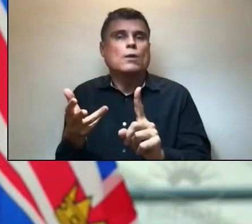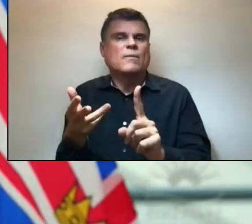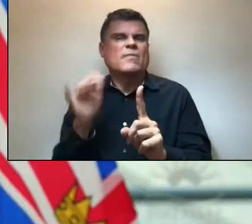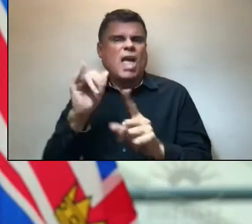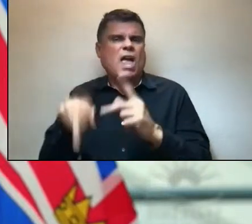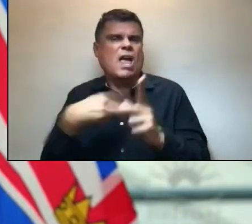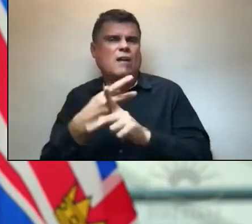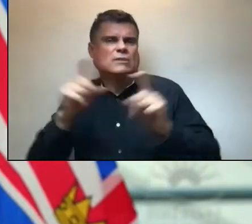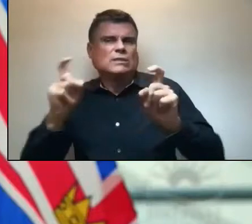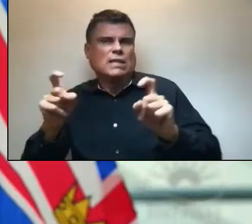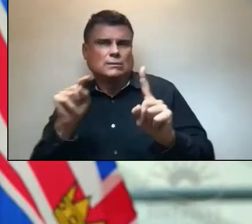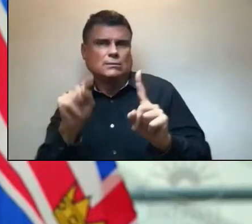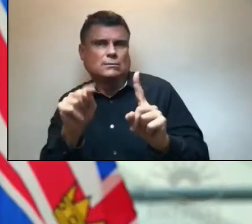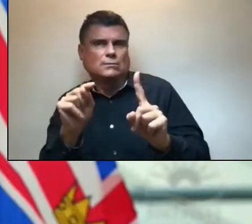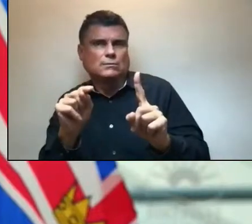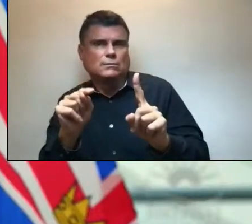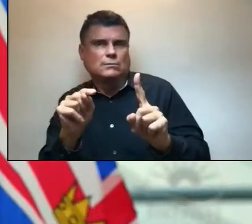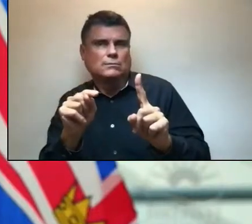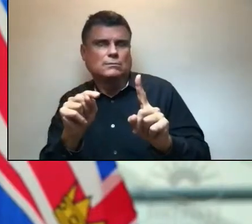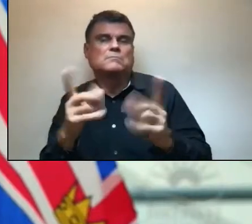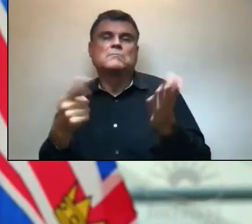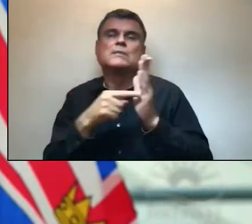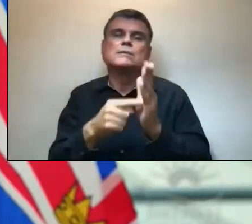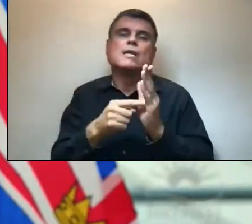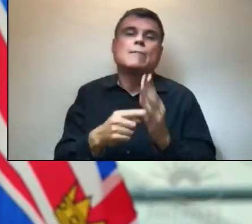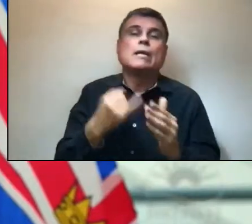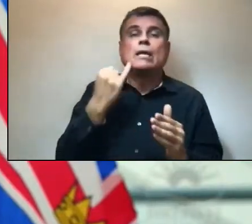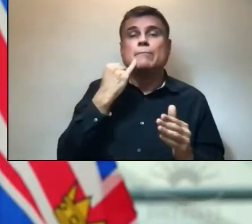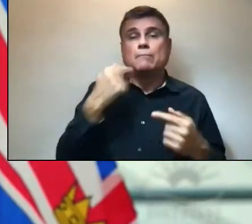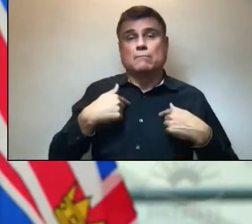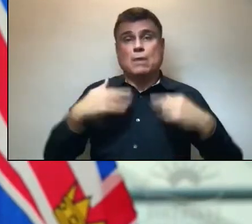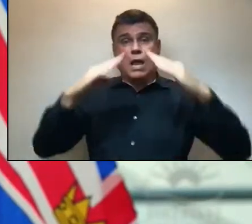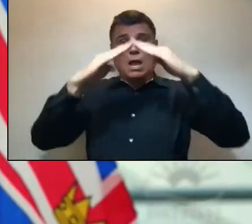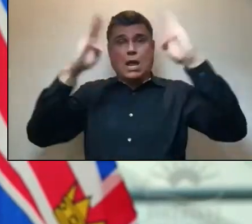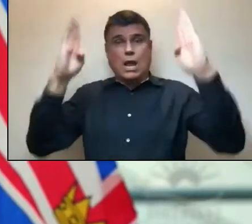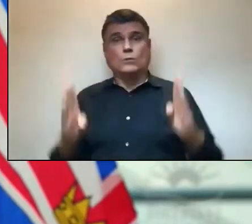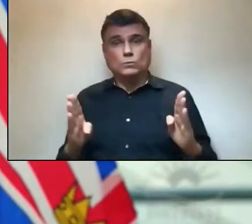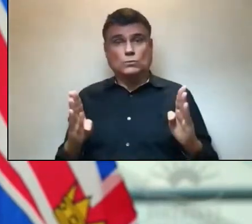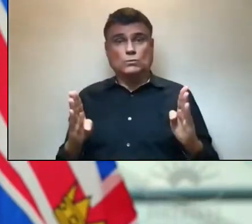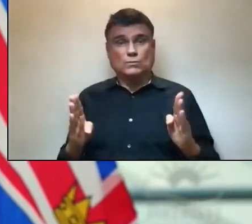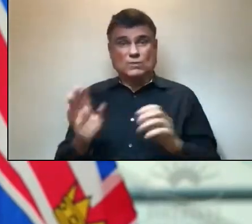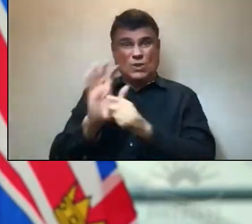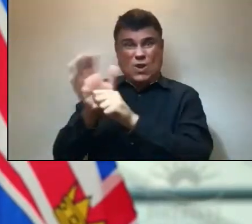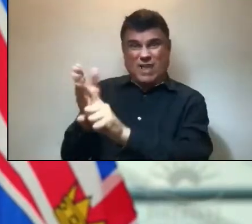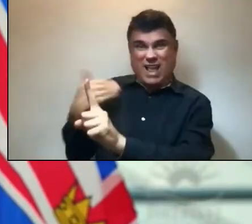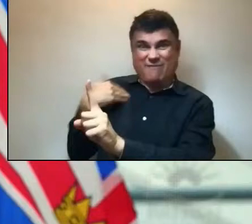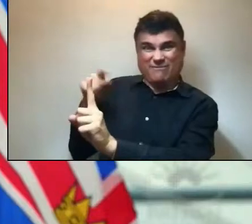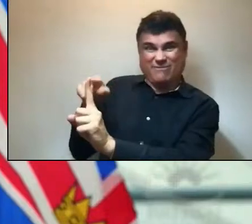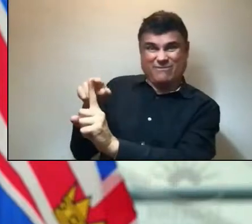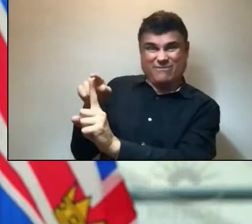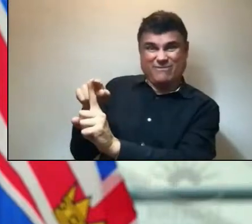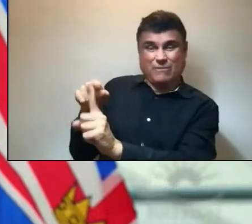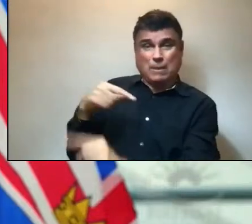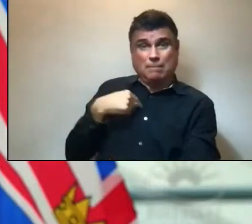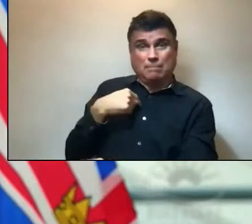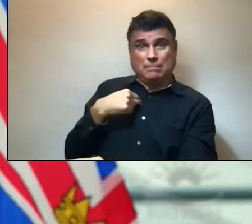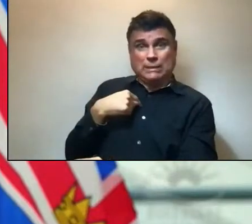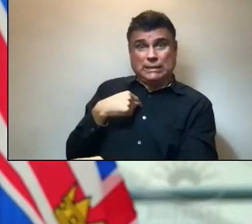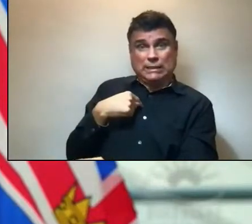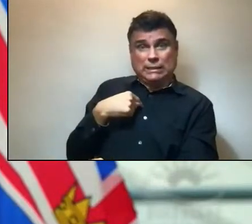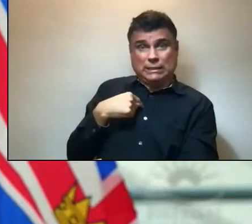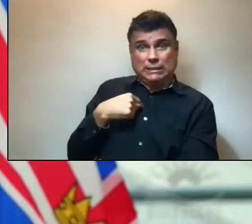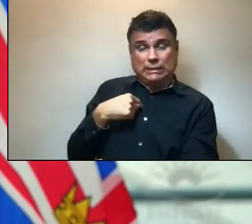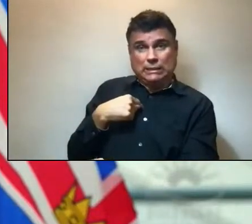So somebody in your family or your household's been diagnosed with it. You're a child in a classroom in a school where there's been transmission in